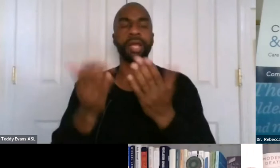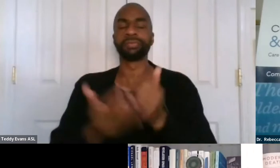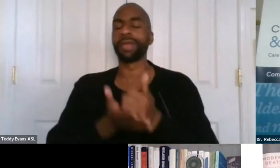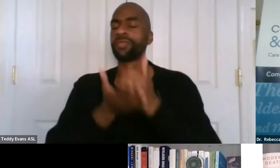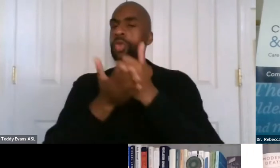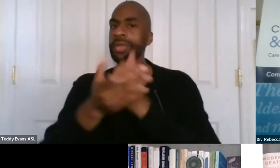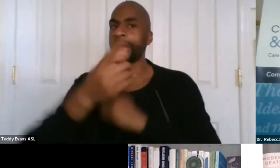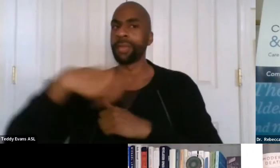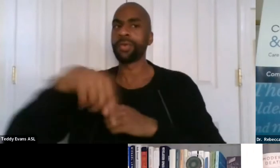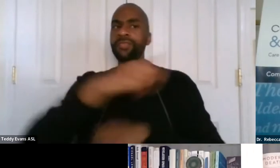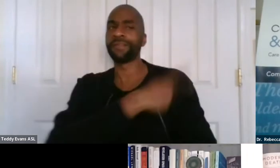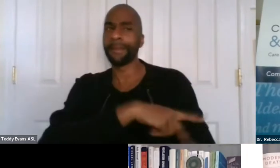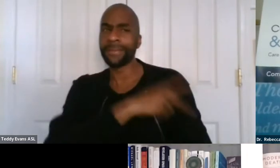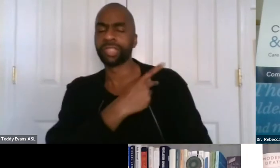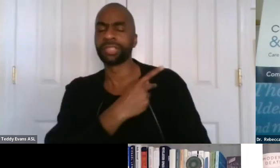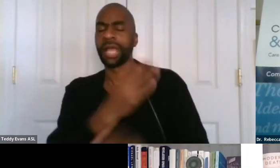pain.